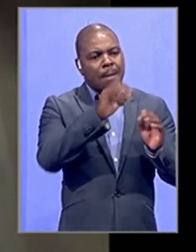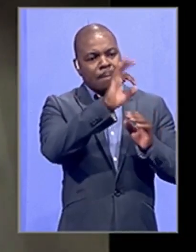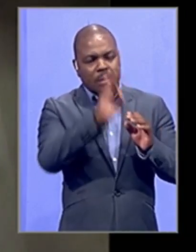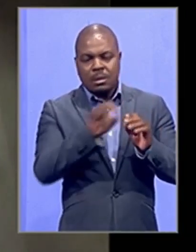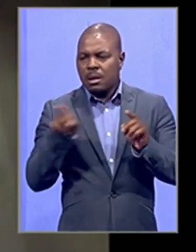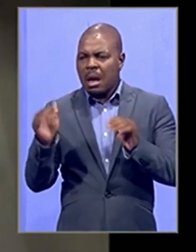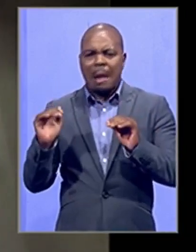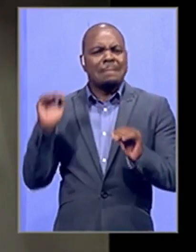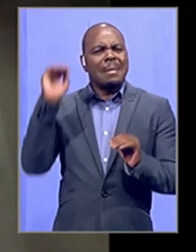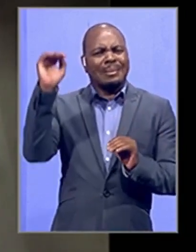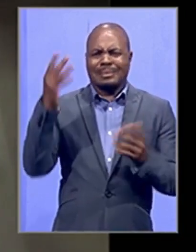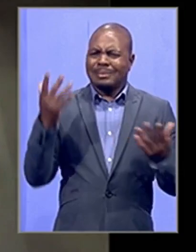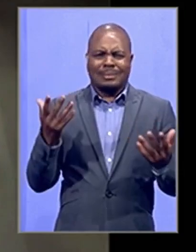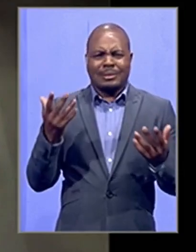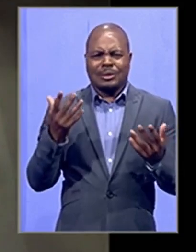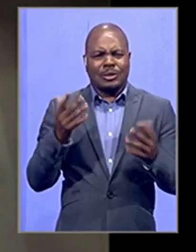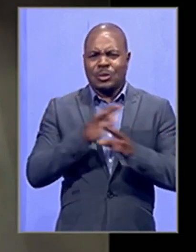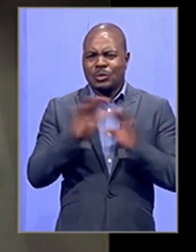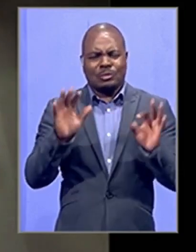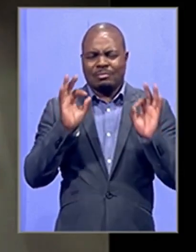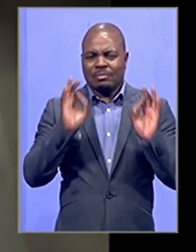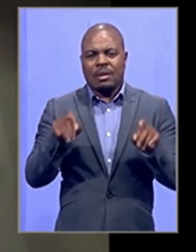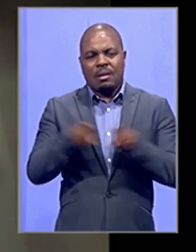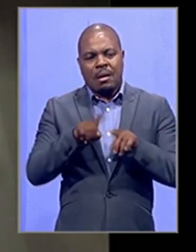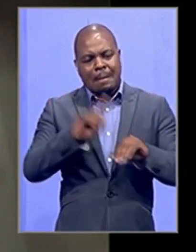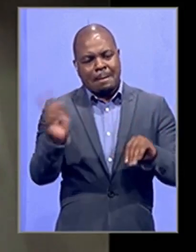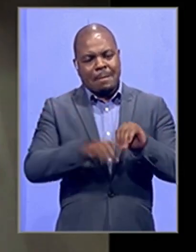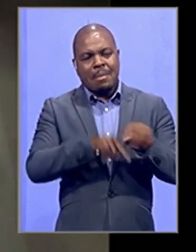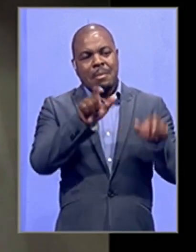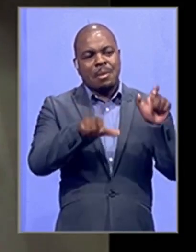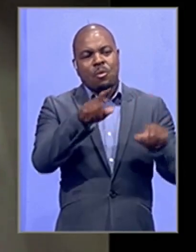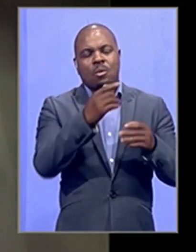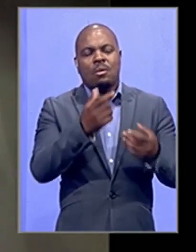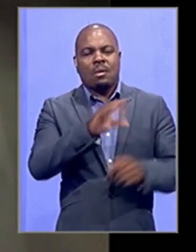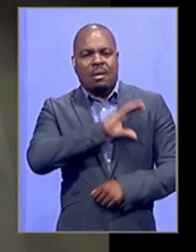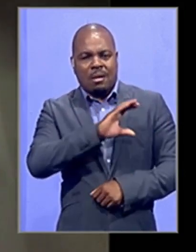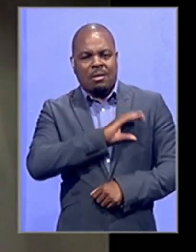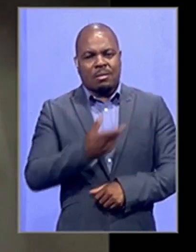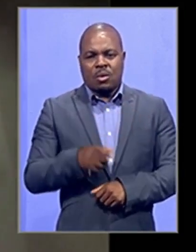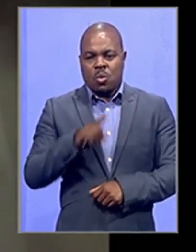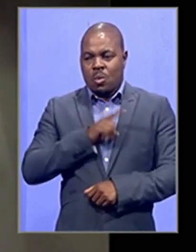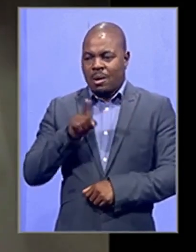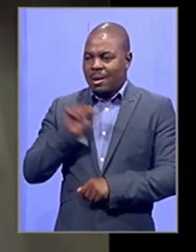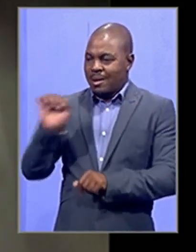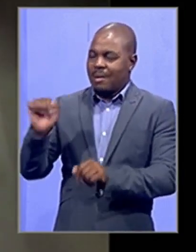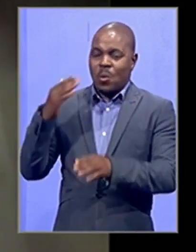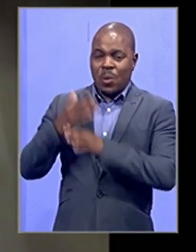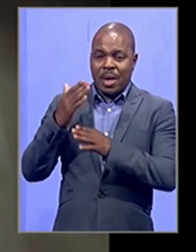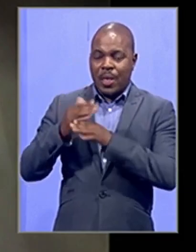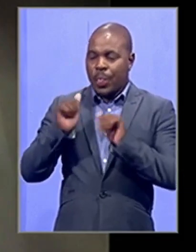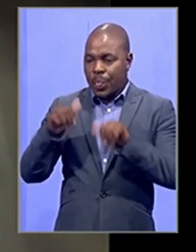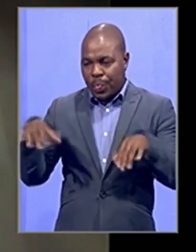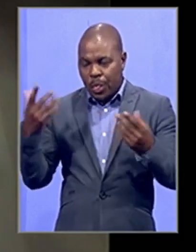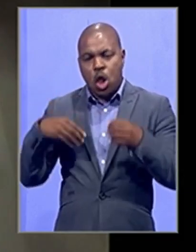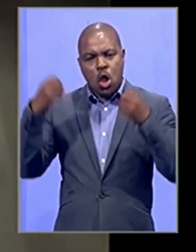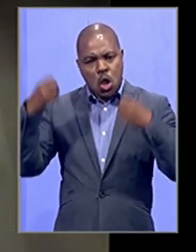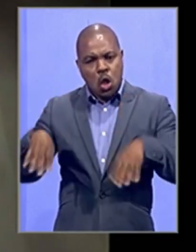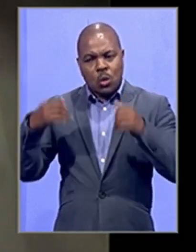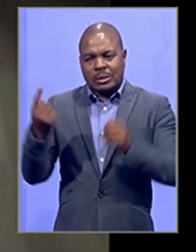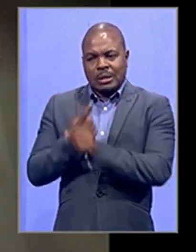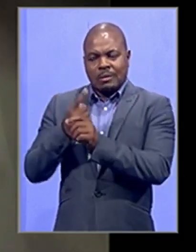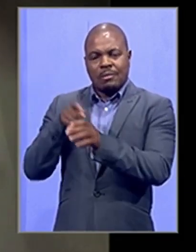Eskom can reasonably get, is just simply punishing the consumers for lack of efficiency and uncontrollable losses at